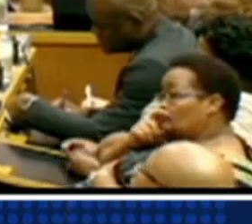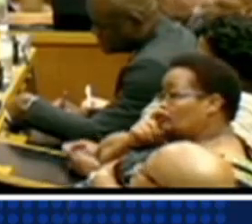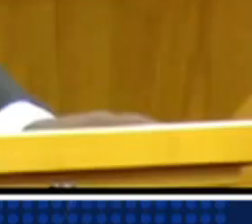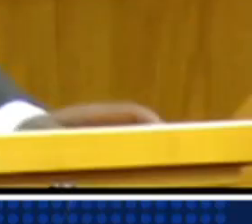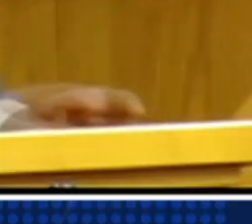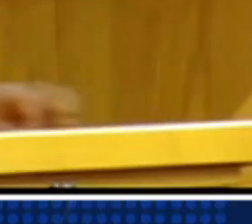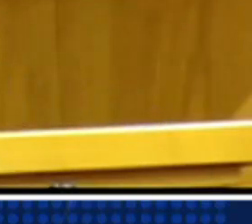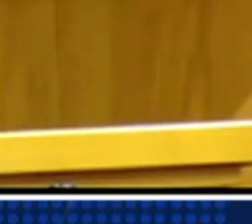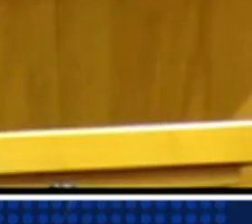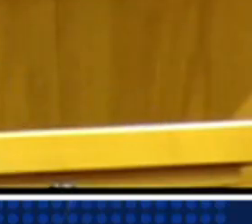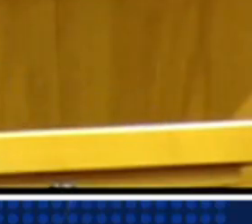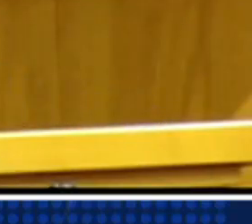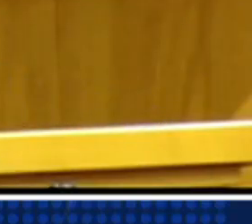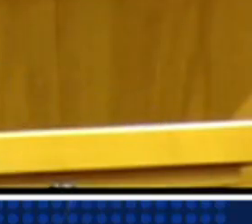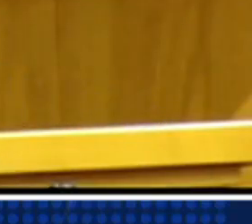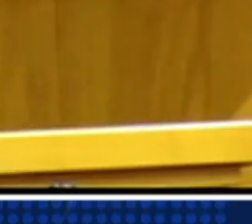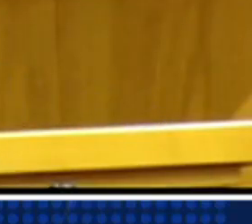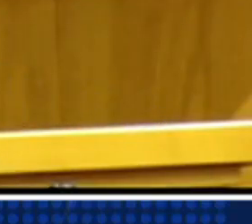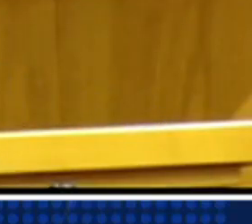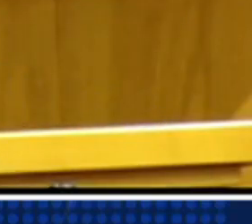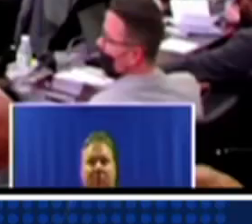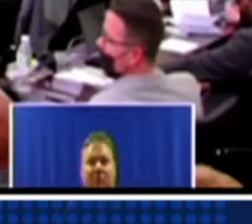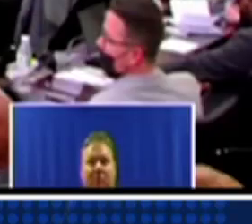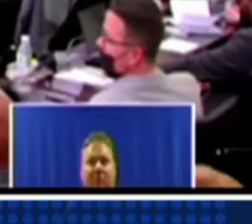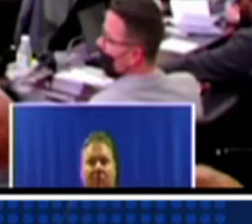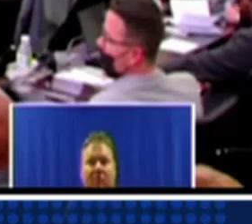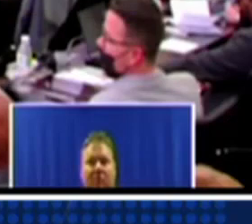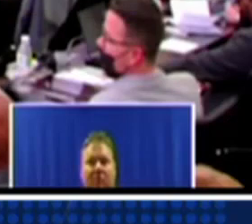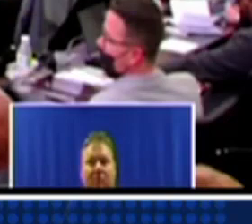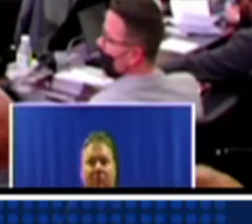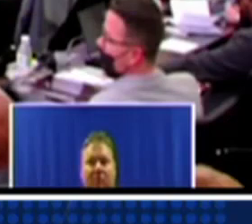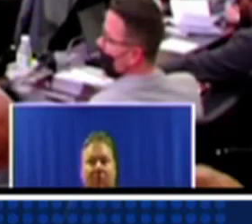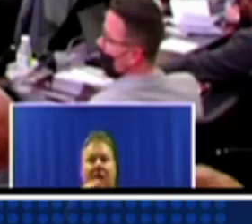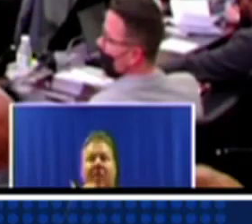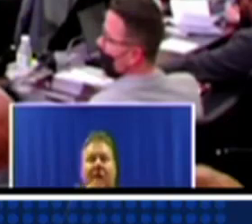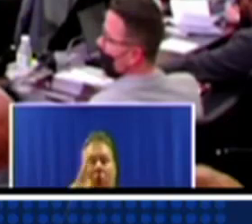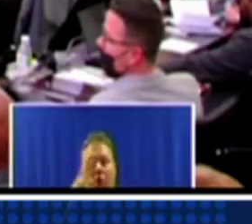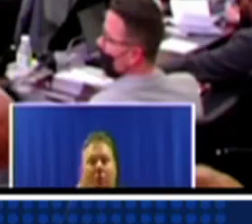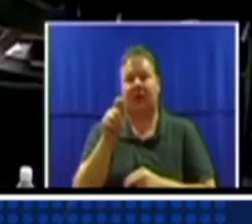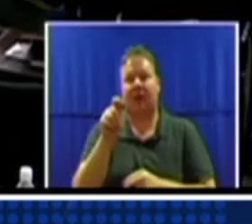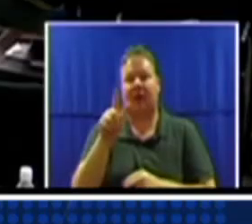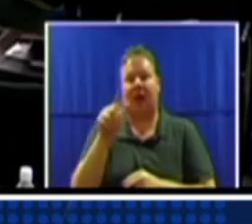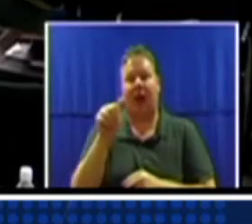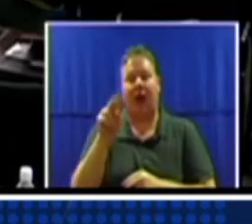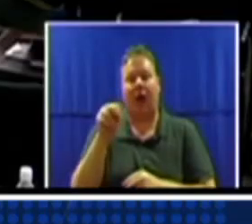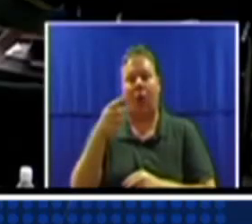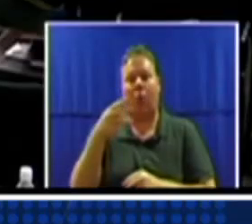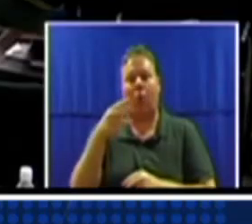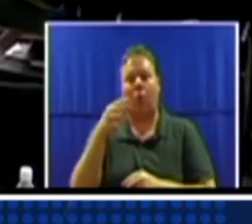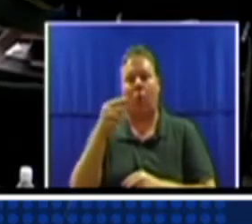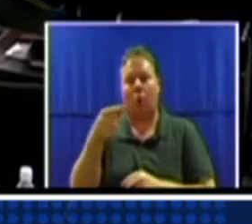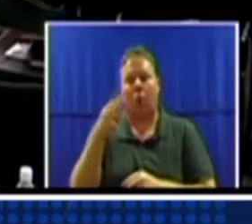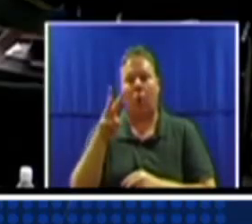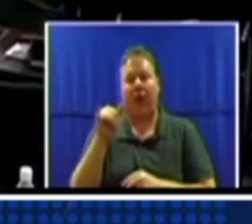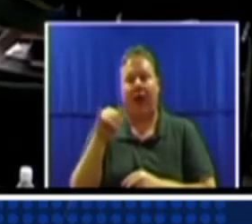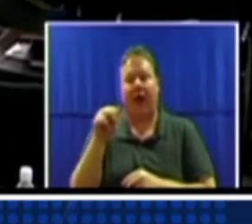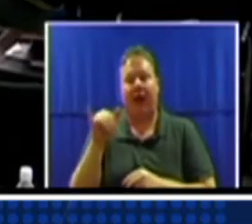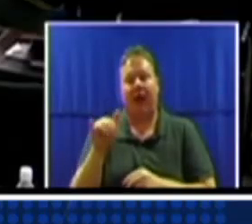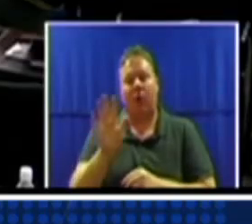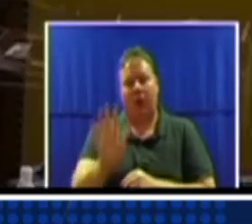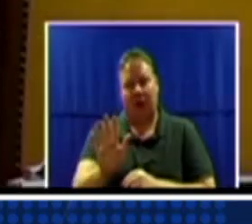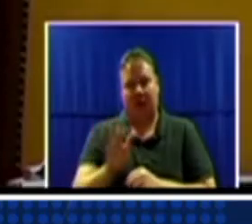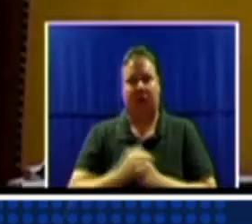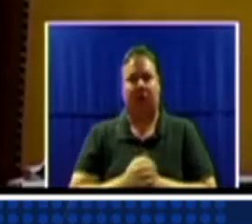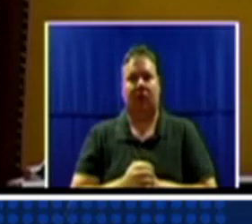that the Section 89 process will only look at President Cyril Ramaphosa's role